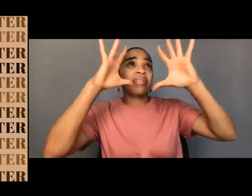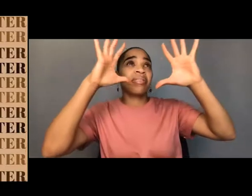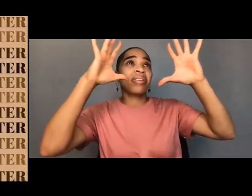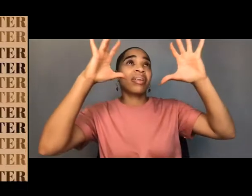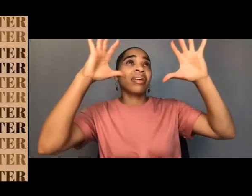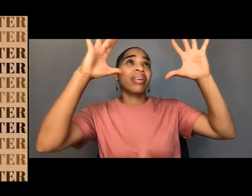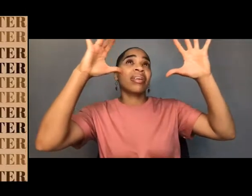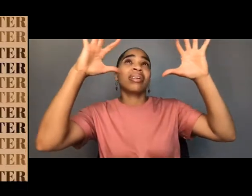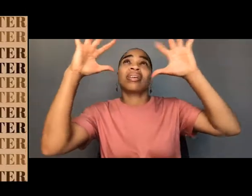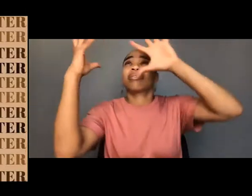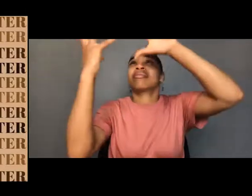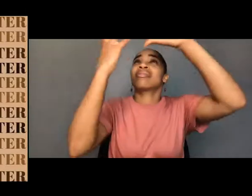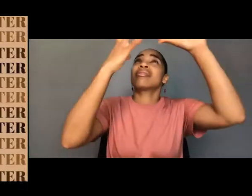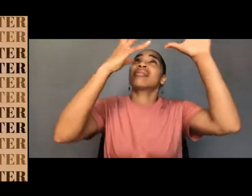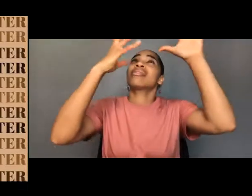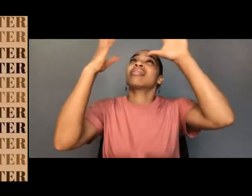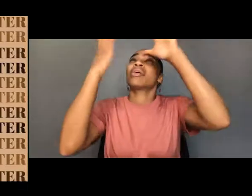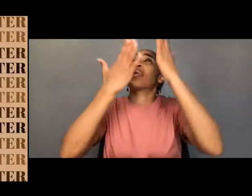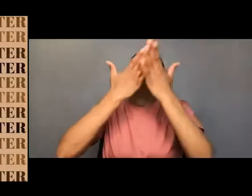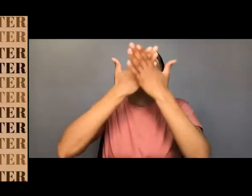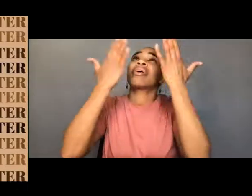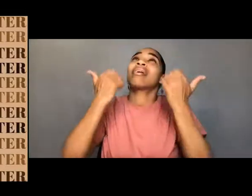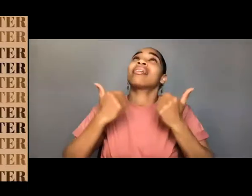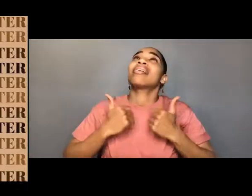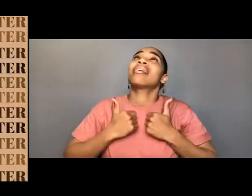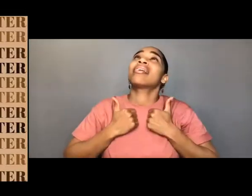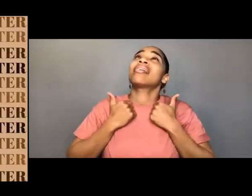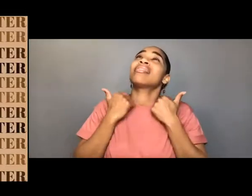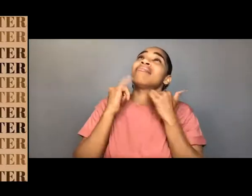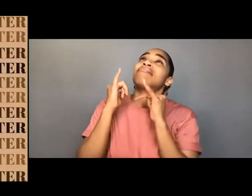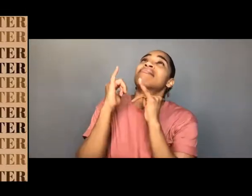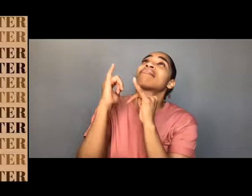Lifeless like me, miss you on your side of the bed.